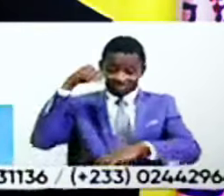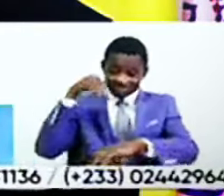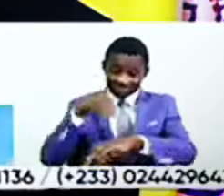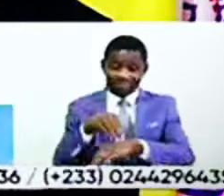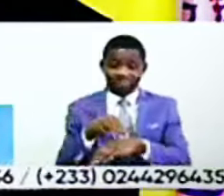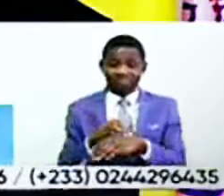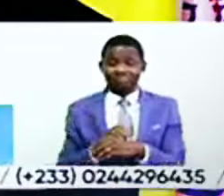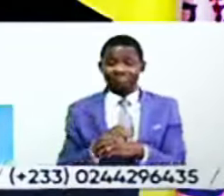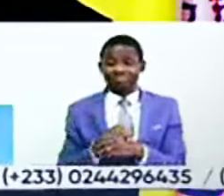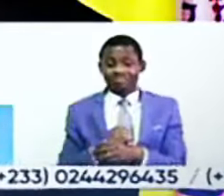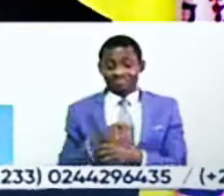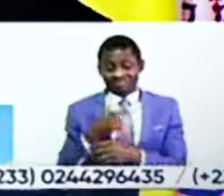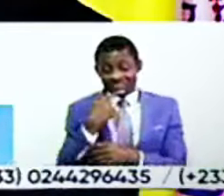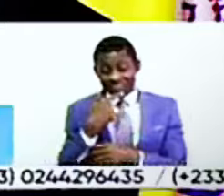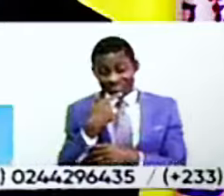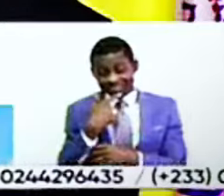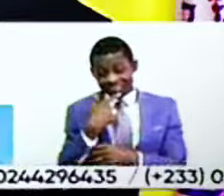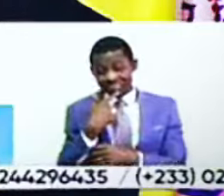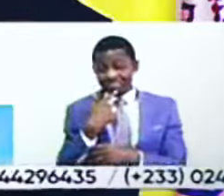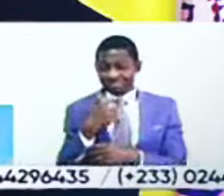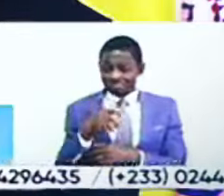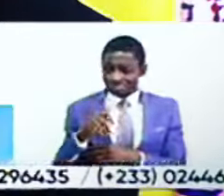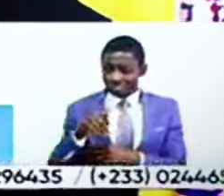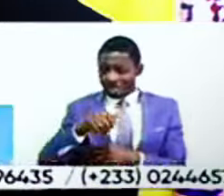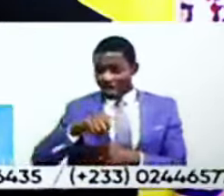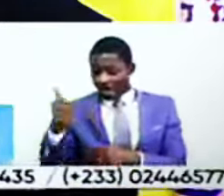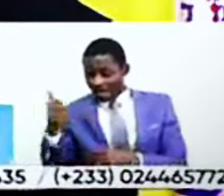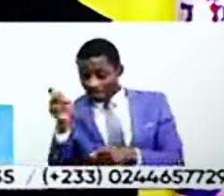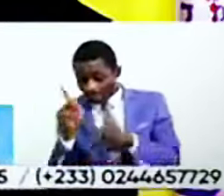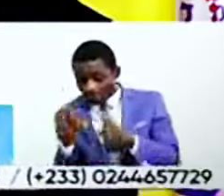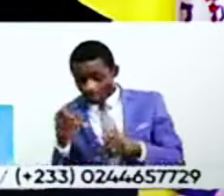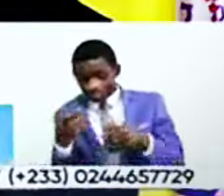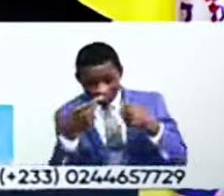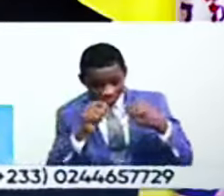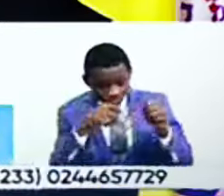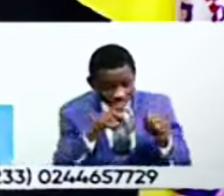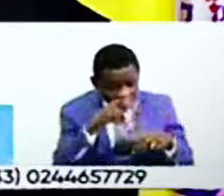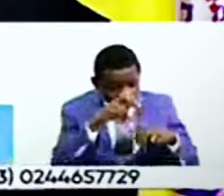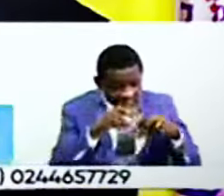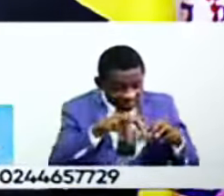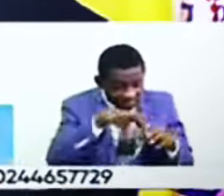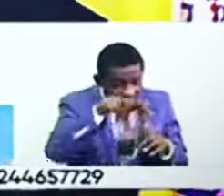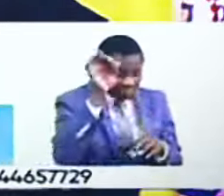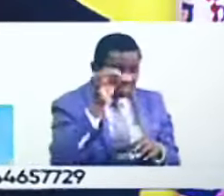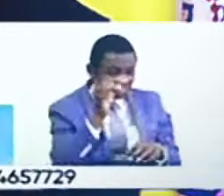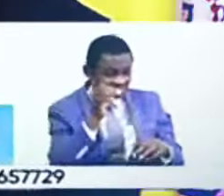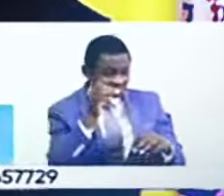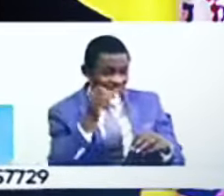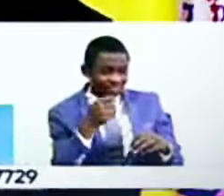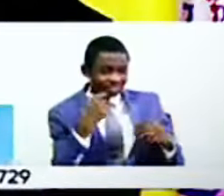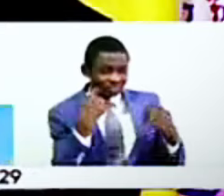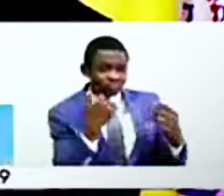The administrators and the satrap tried to find grounds for charges against Daniel.